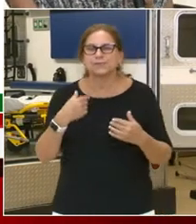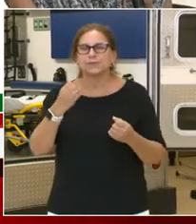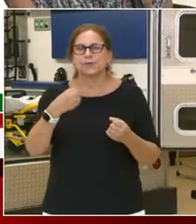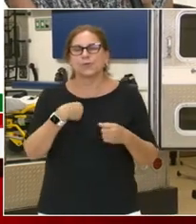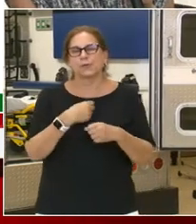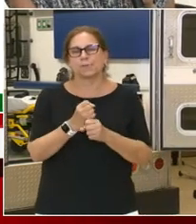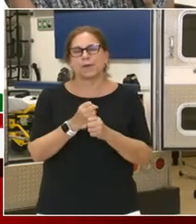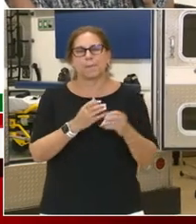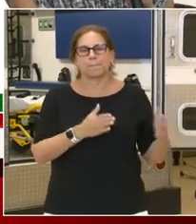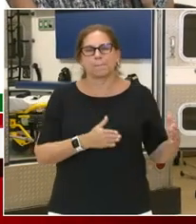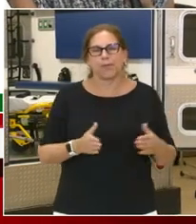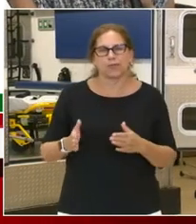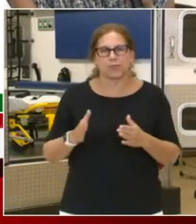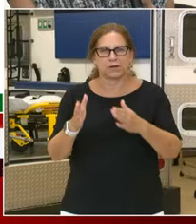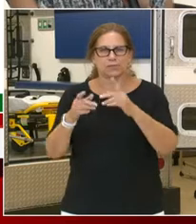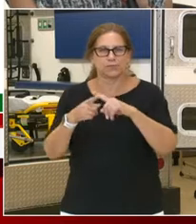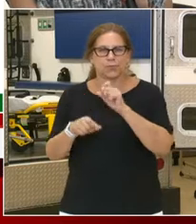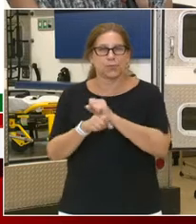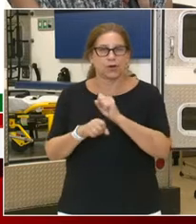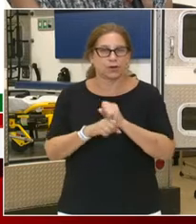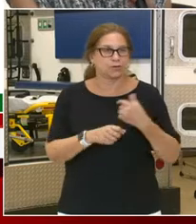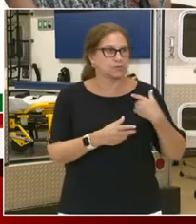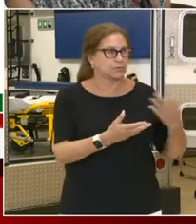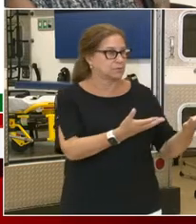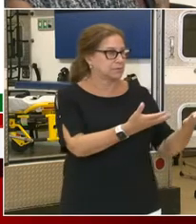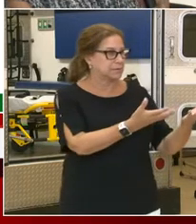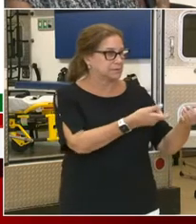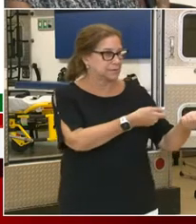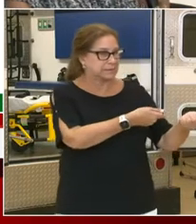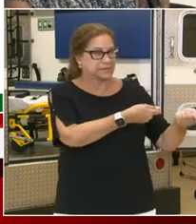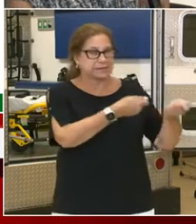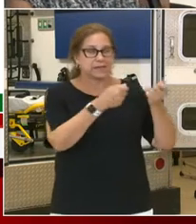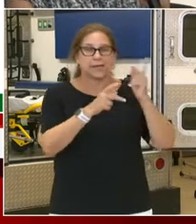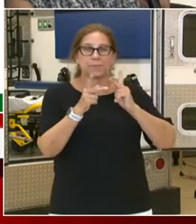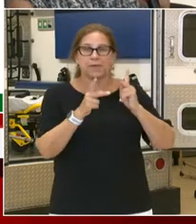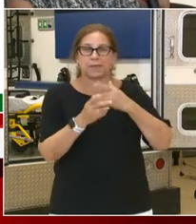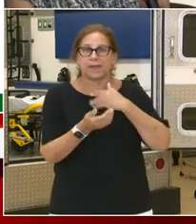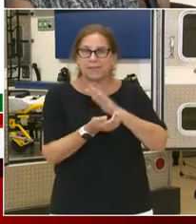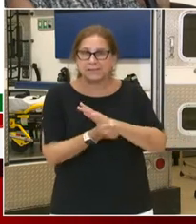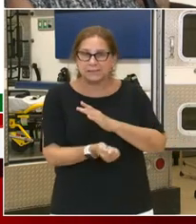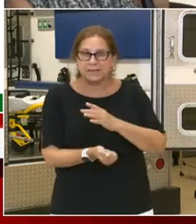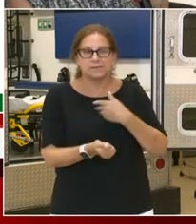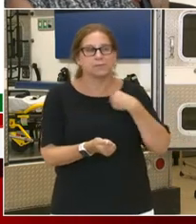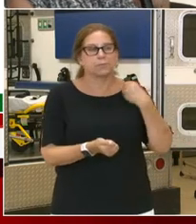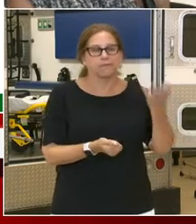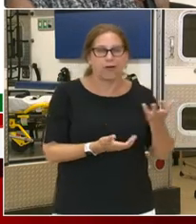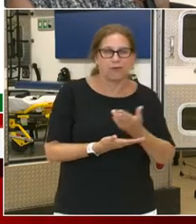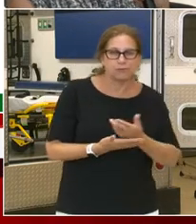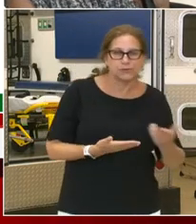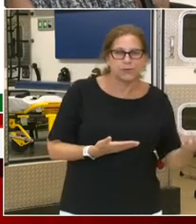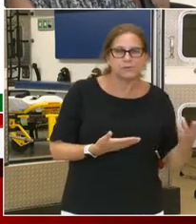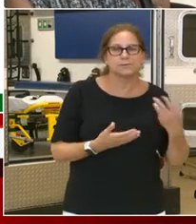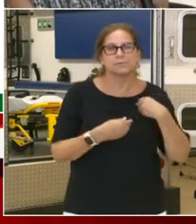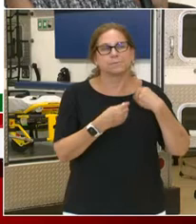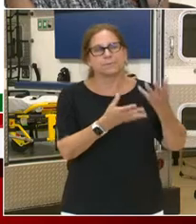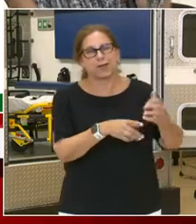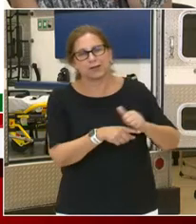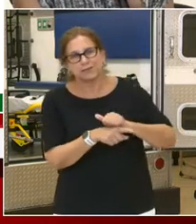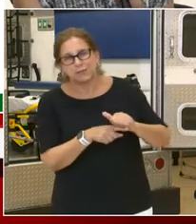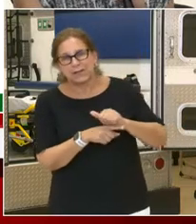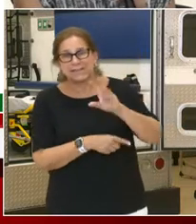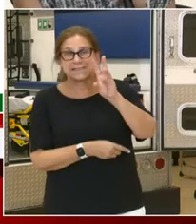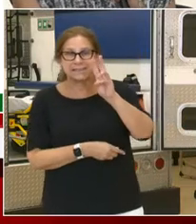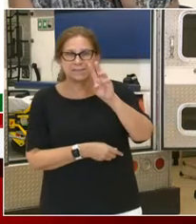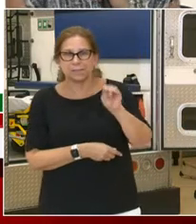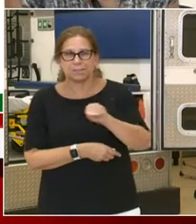we are envisioning putting the tools, the resources, about $6 million into the hands of partnerships